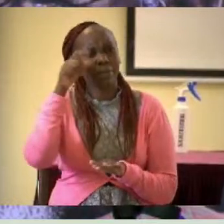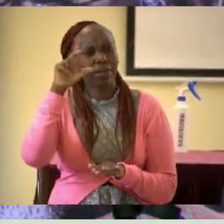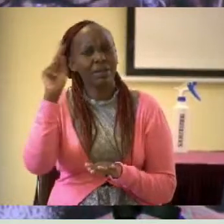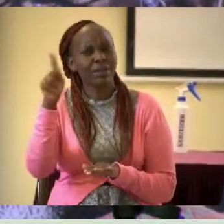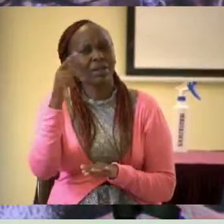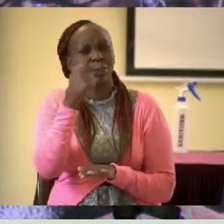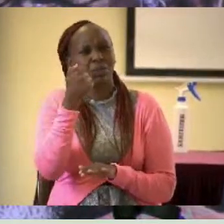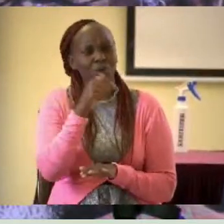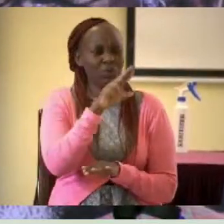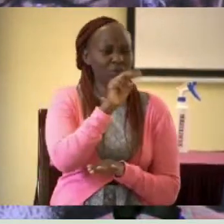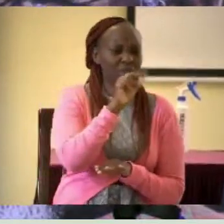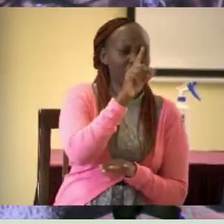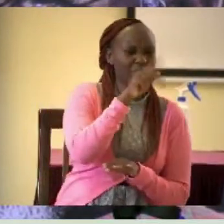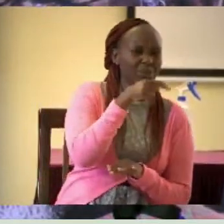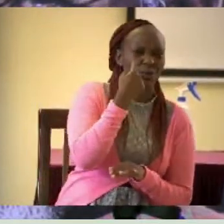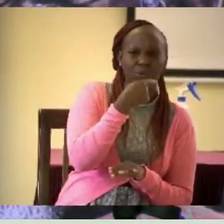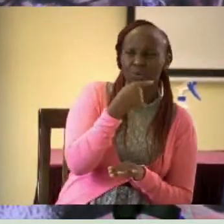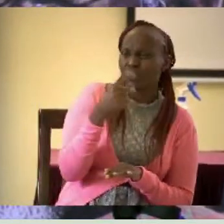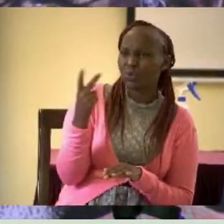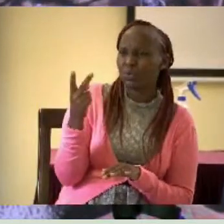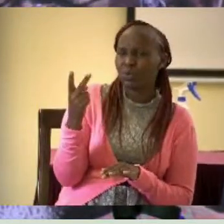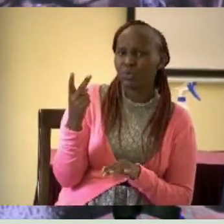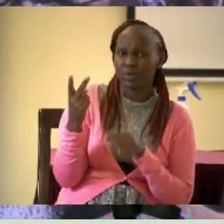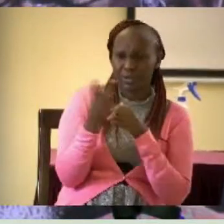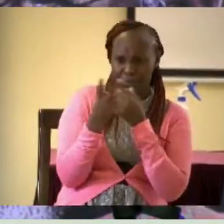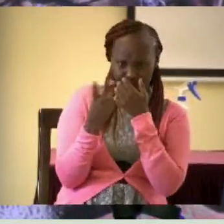is UNDP, and why are we